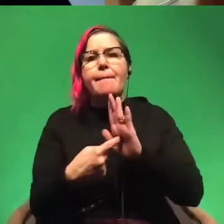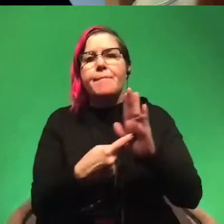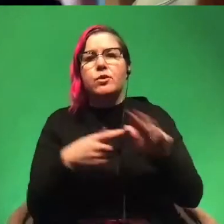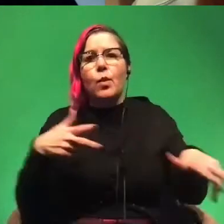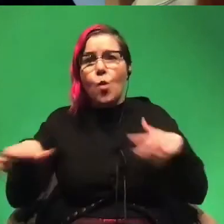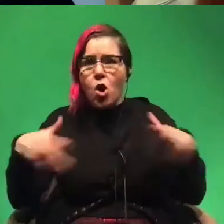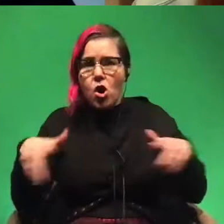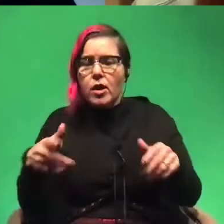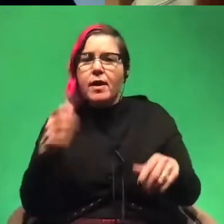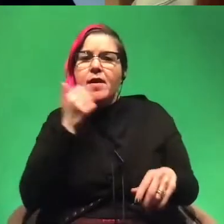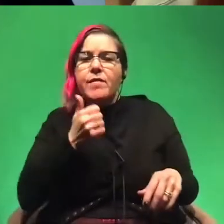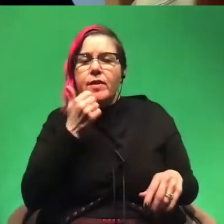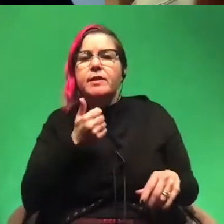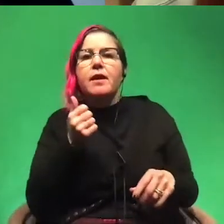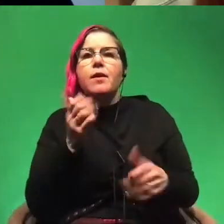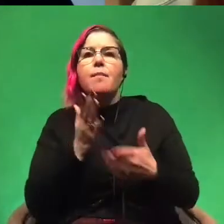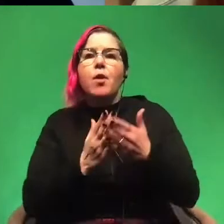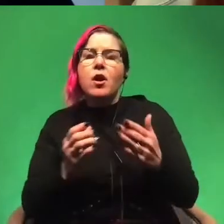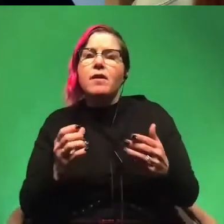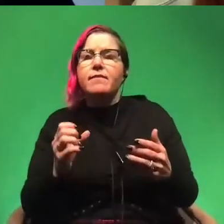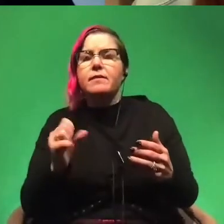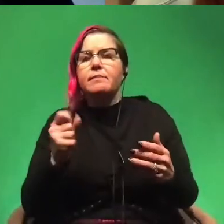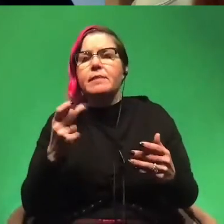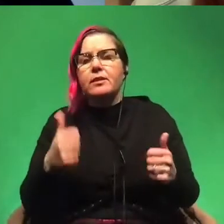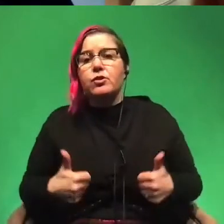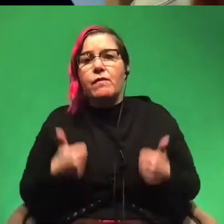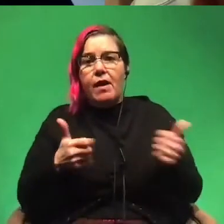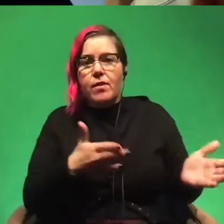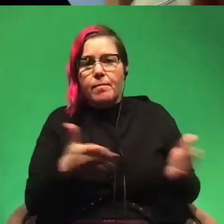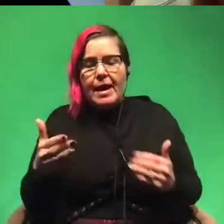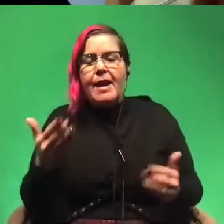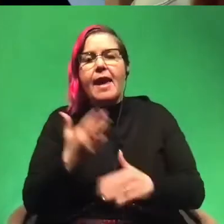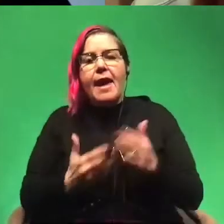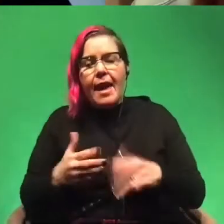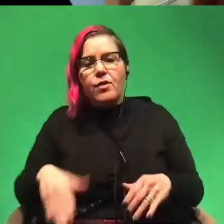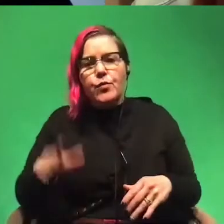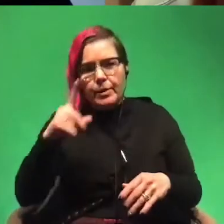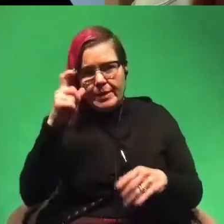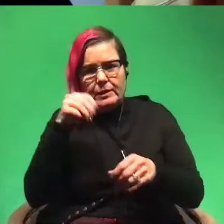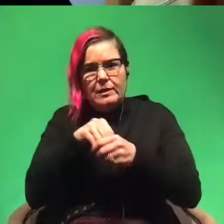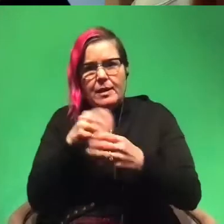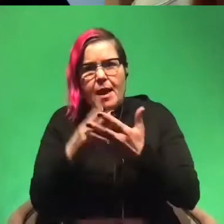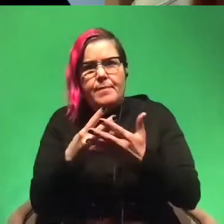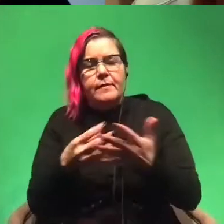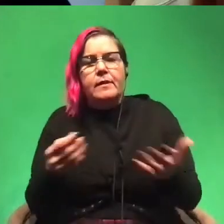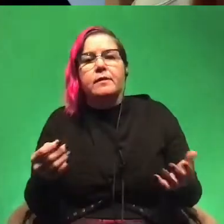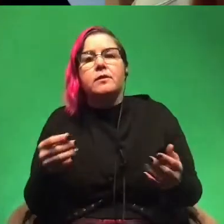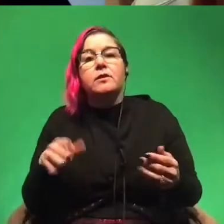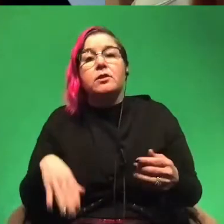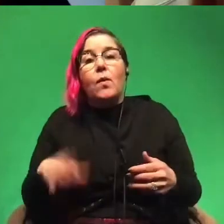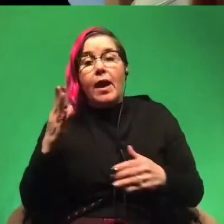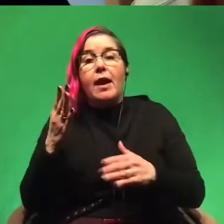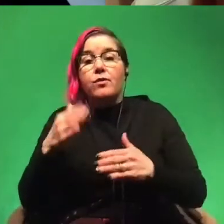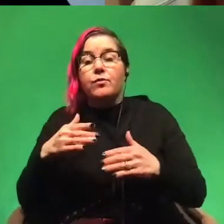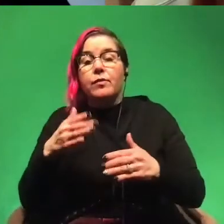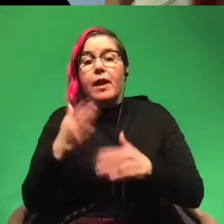day. These cheetahs are part of a species survival plan, and they were hand-reared because they're in captivity. And so they were